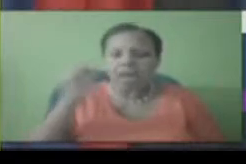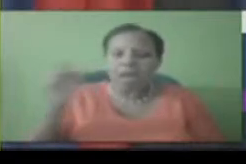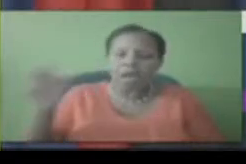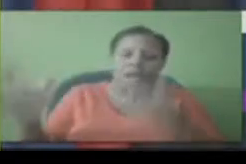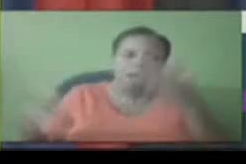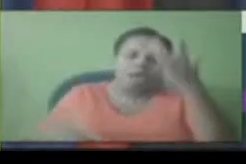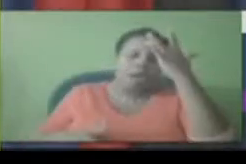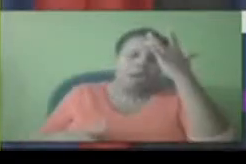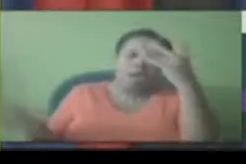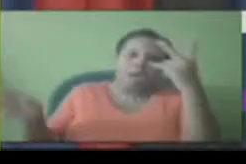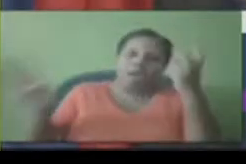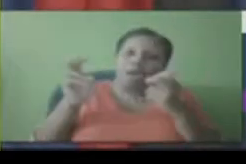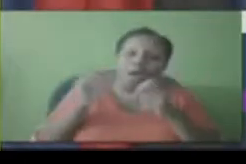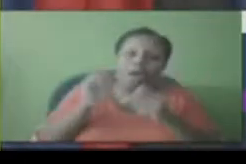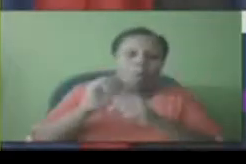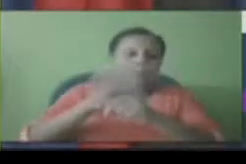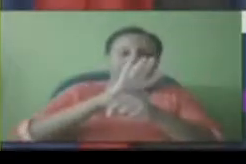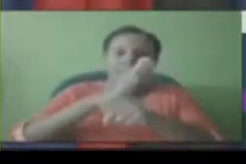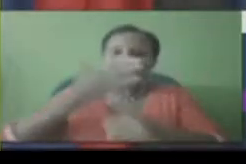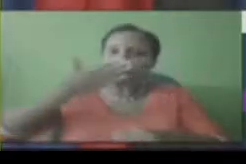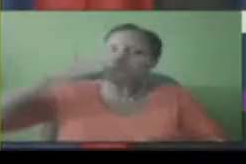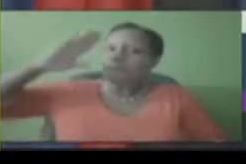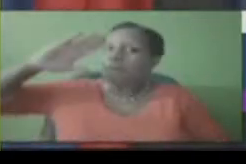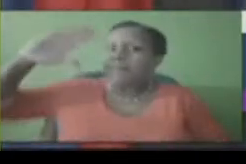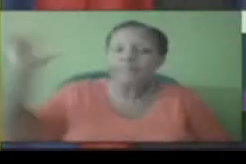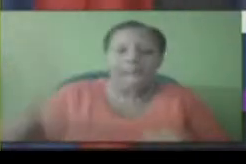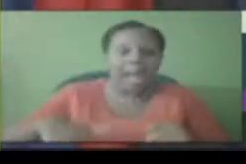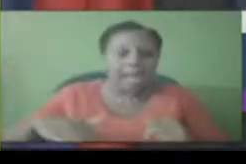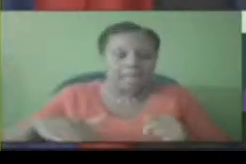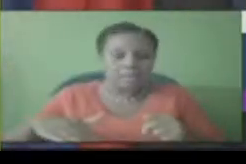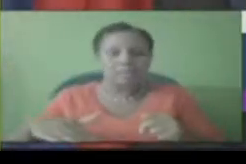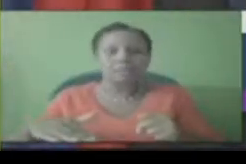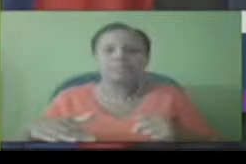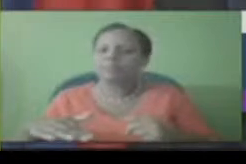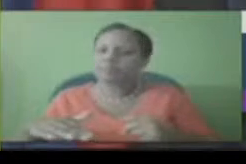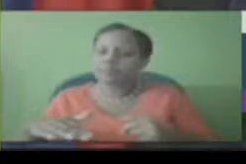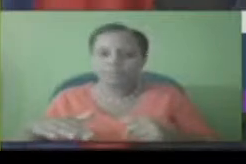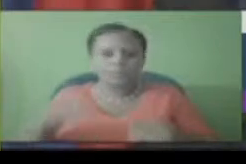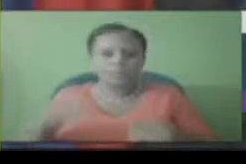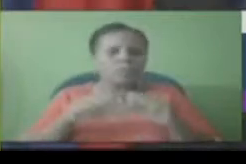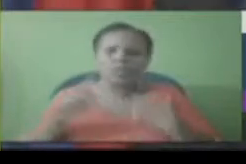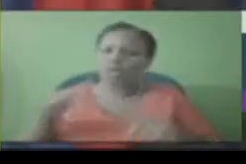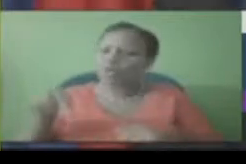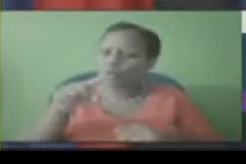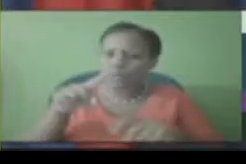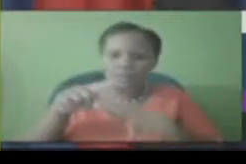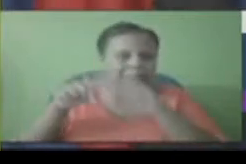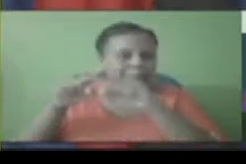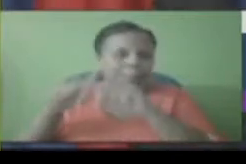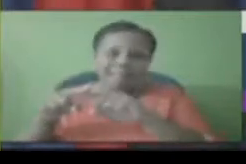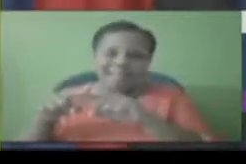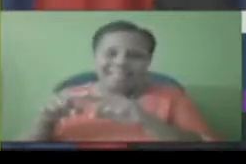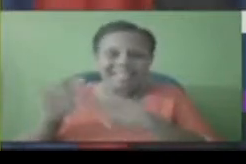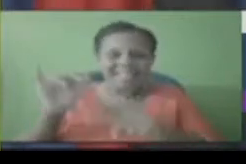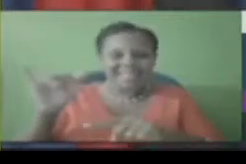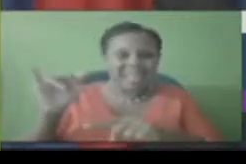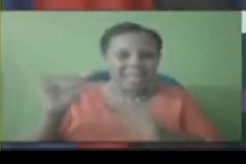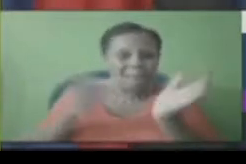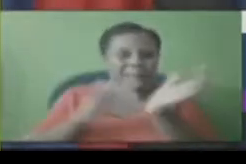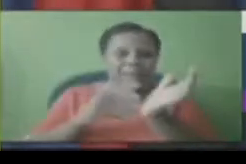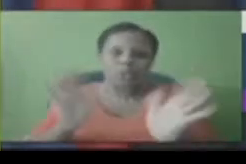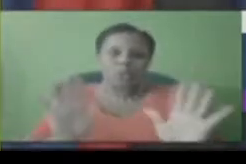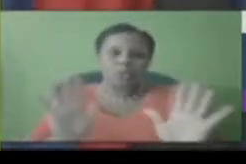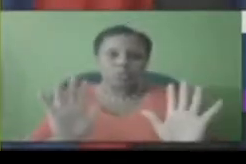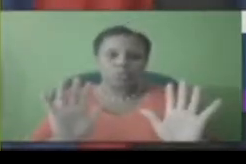want to have to be relying on that drug at all. You want to be a long way from there. One, not infected. Two,